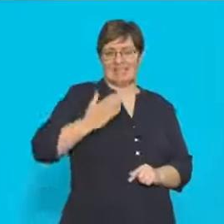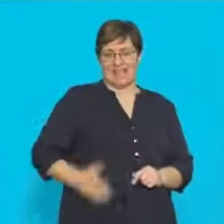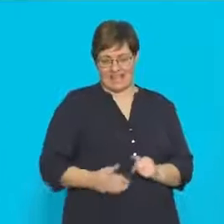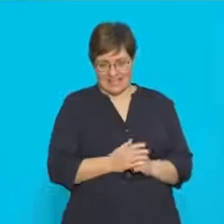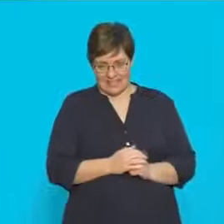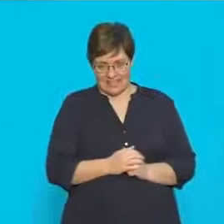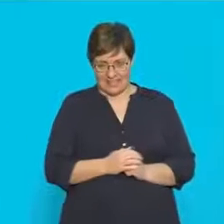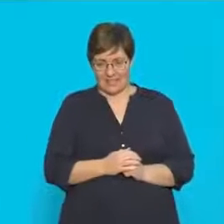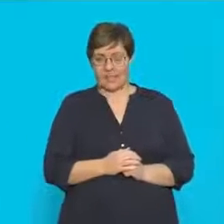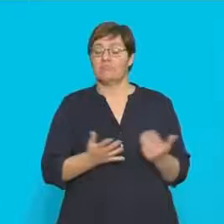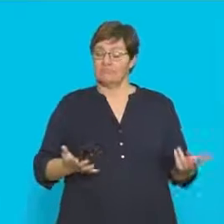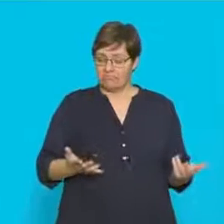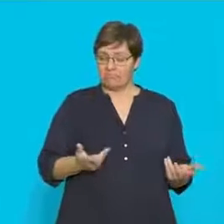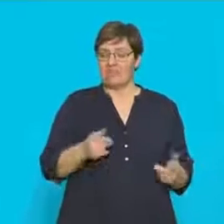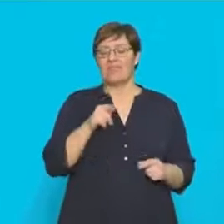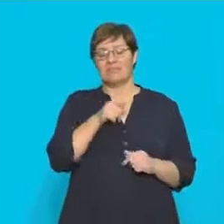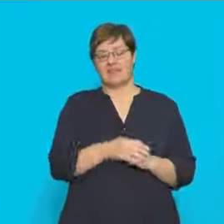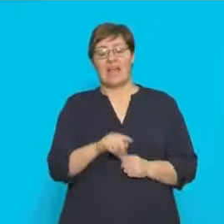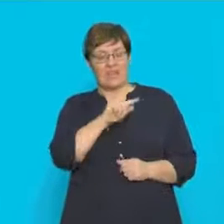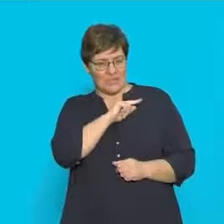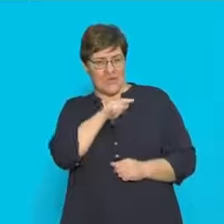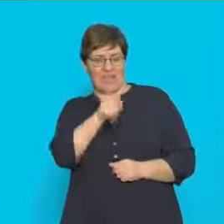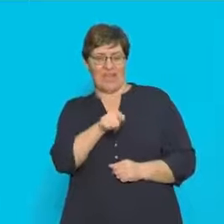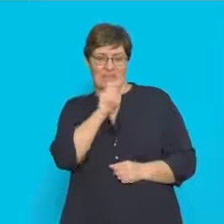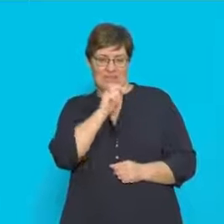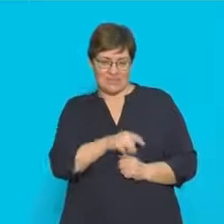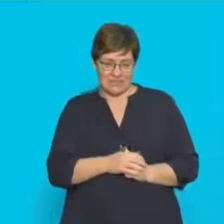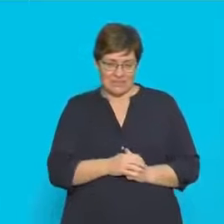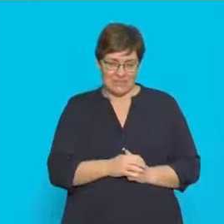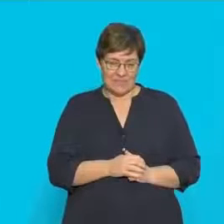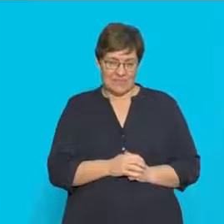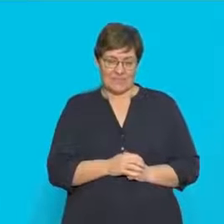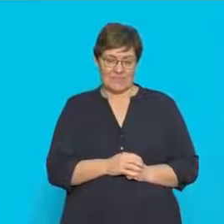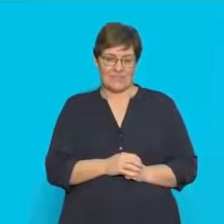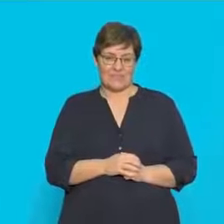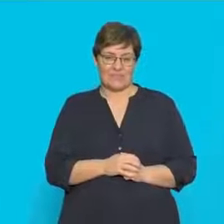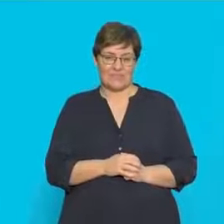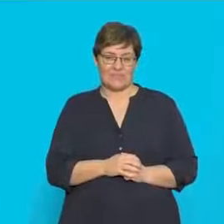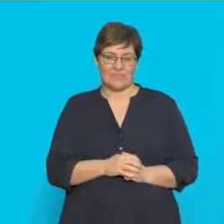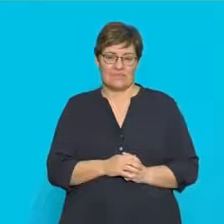this version when we're trying to find the sides of an angle.